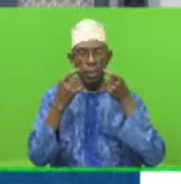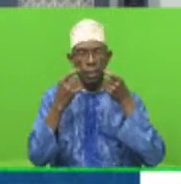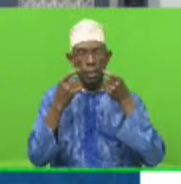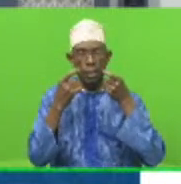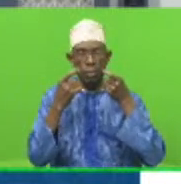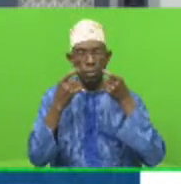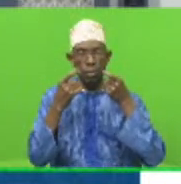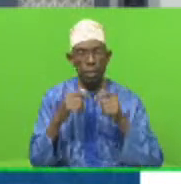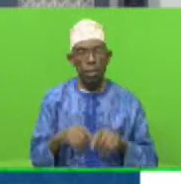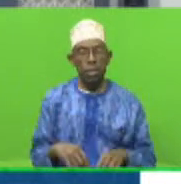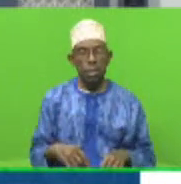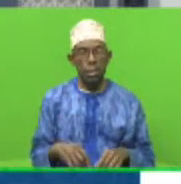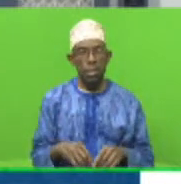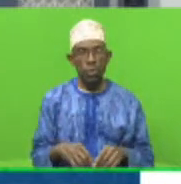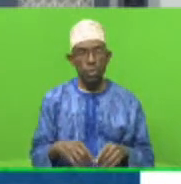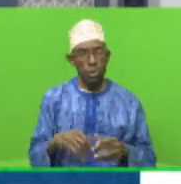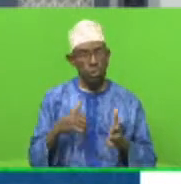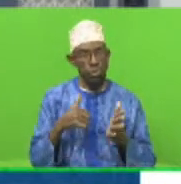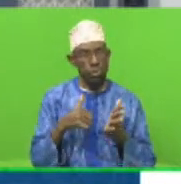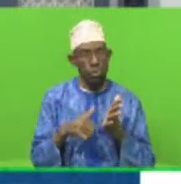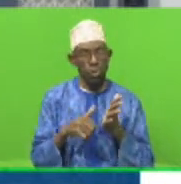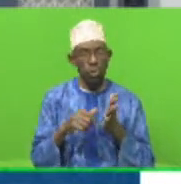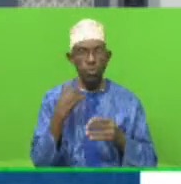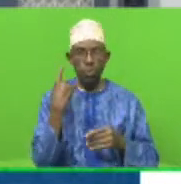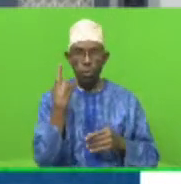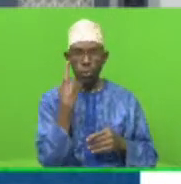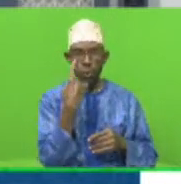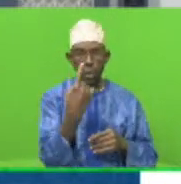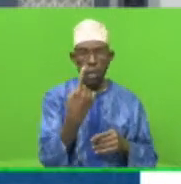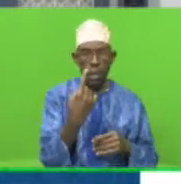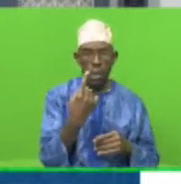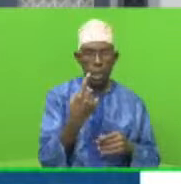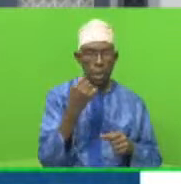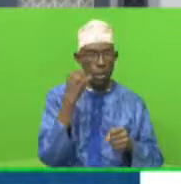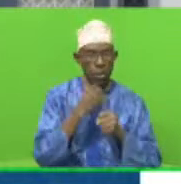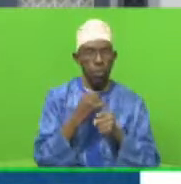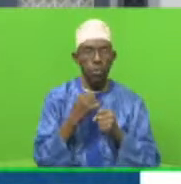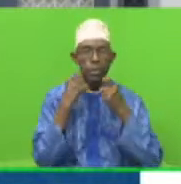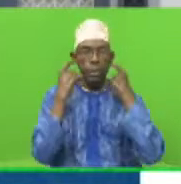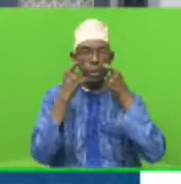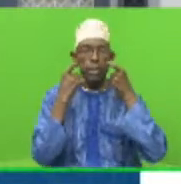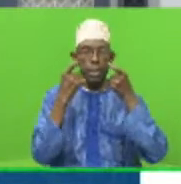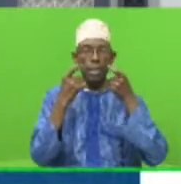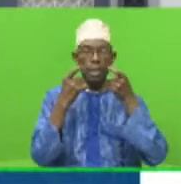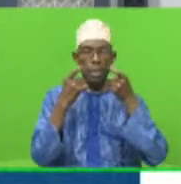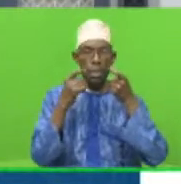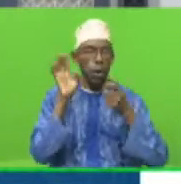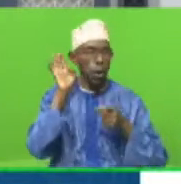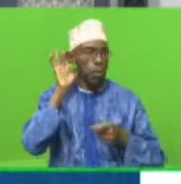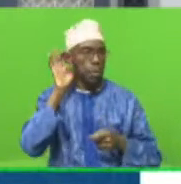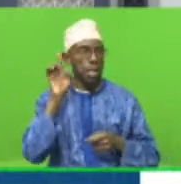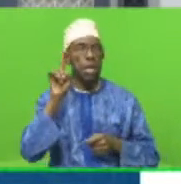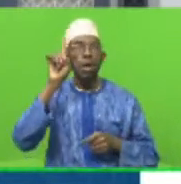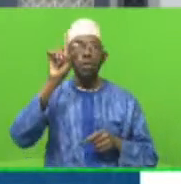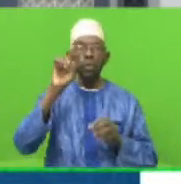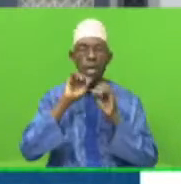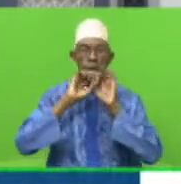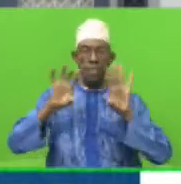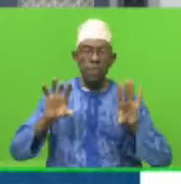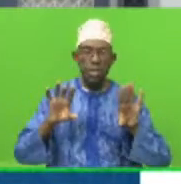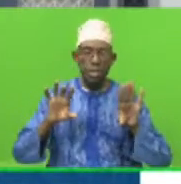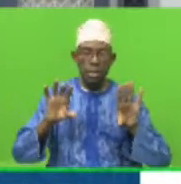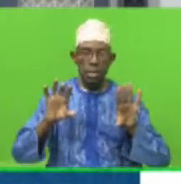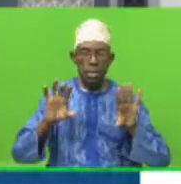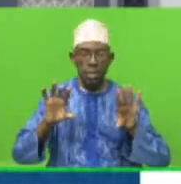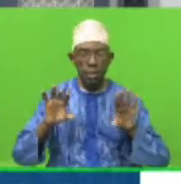maghabbatuha, the consequences of one committing a sin, disobeying Allah subhanahu wa ta'ala, you